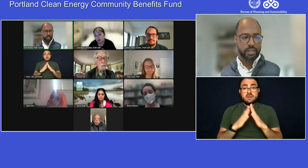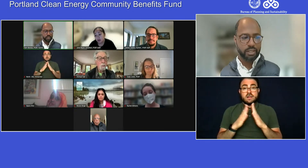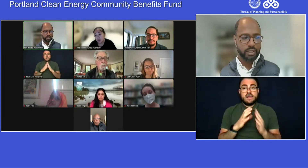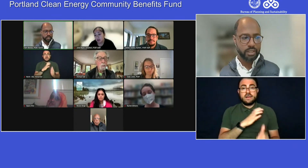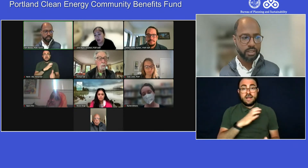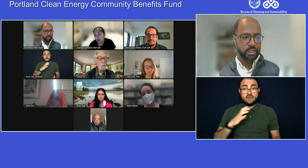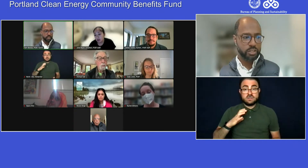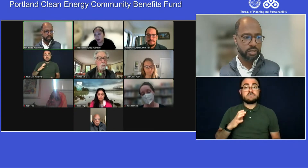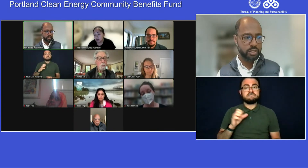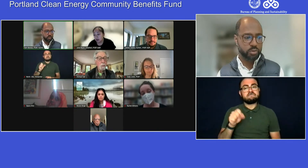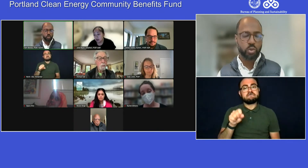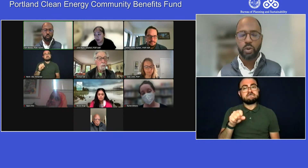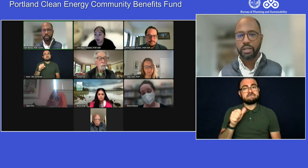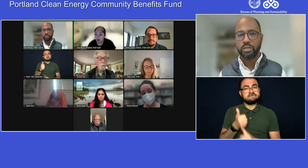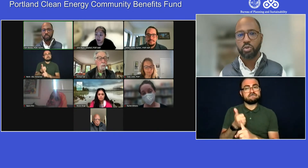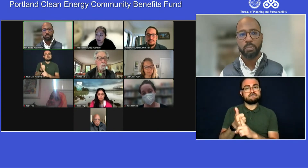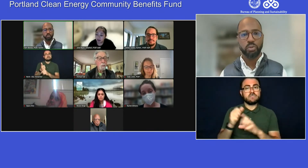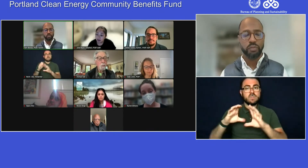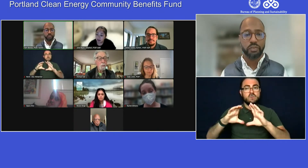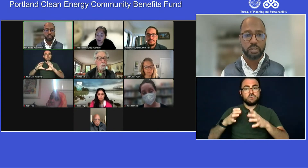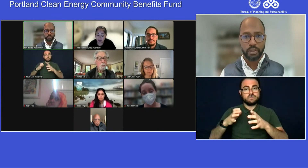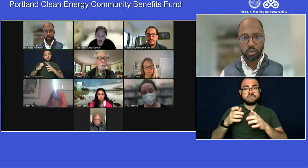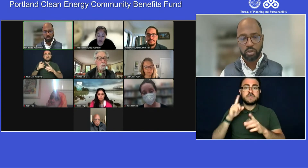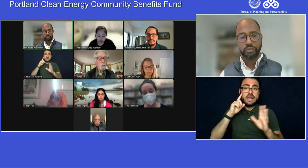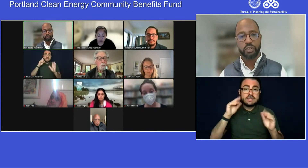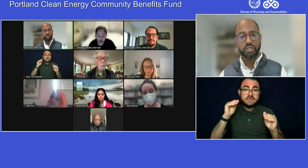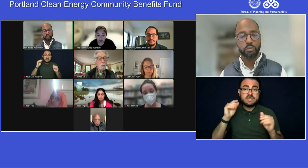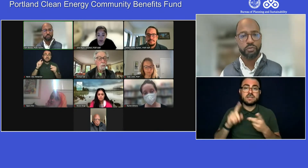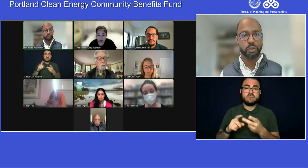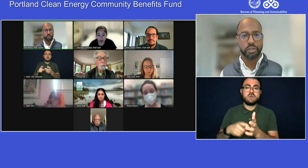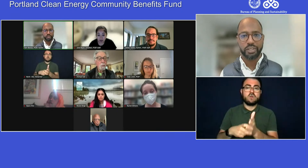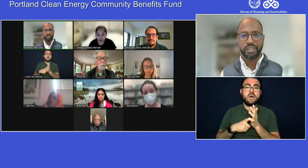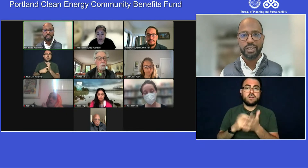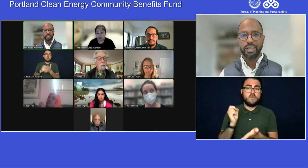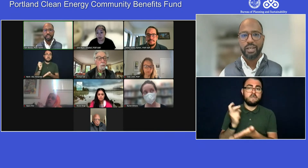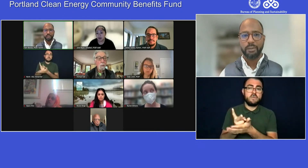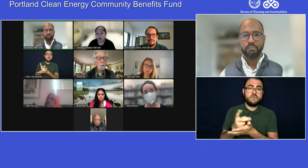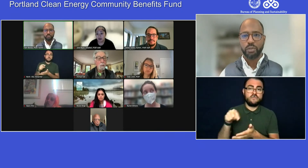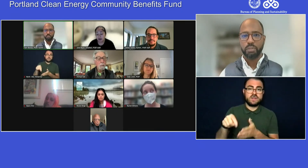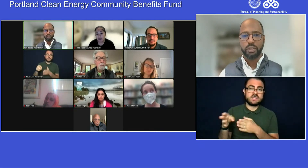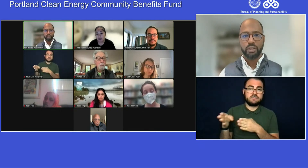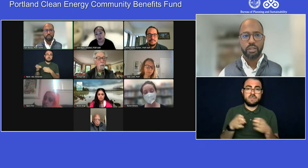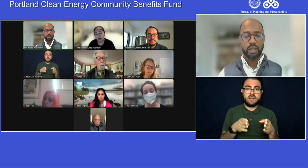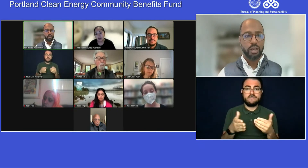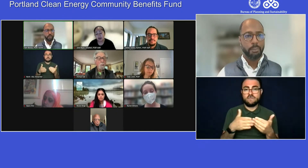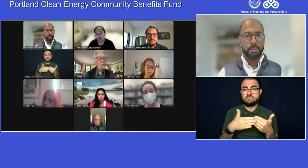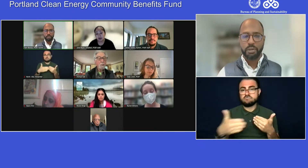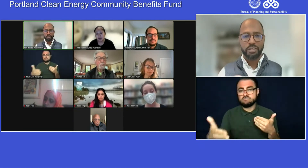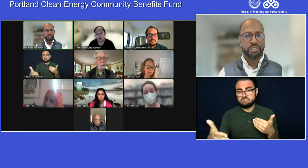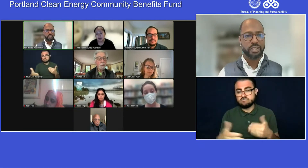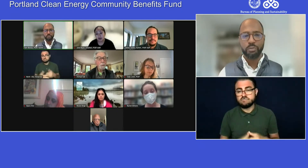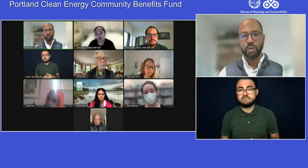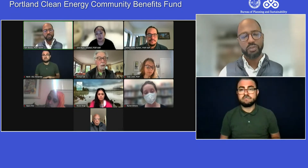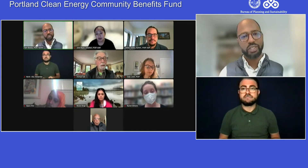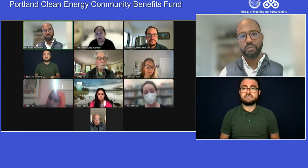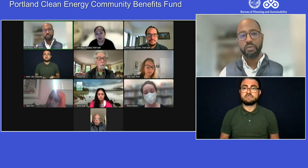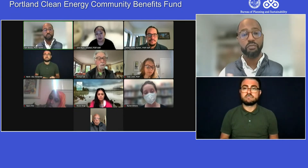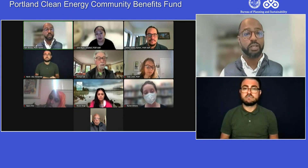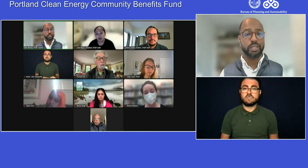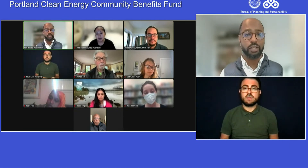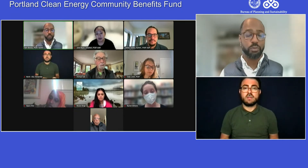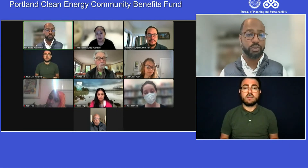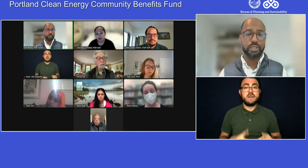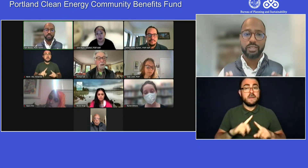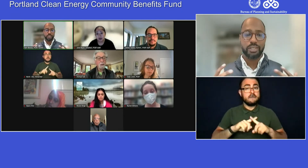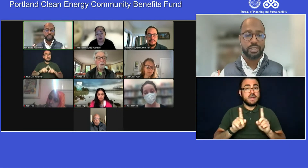is expected and is required to approve of this plan in order for us to move forward. But a big part of this, and what we've said